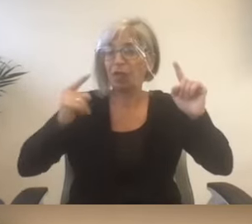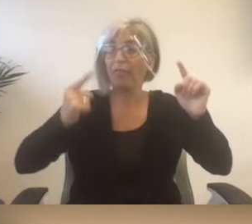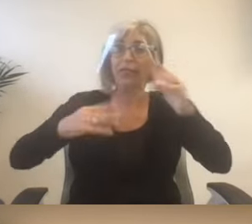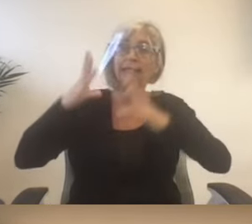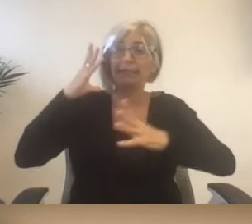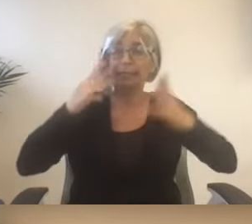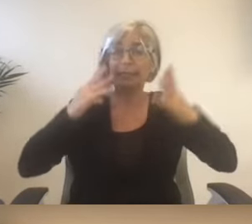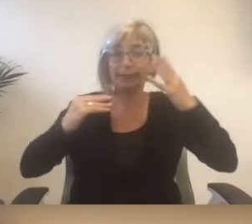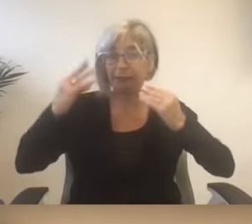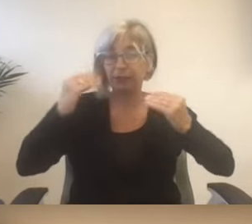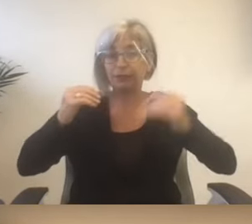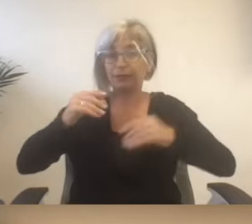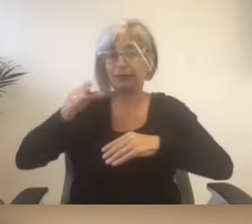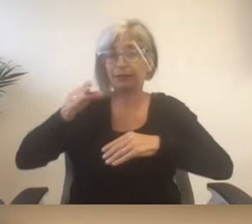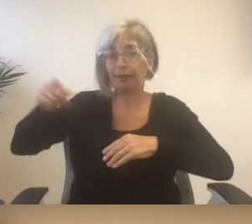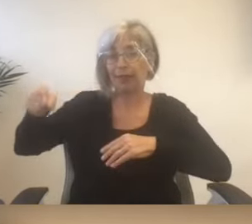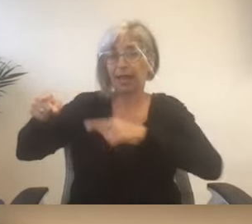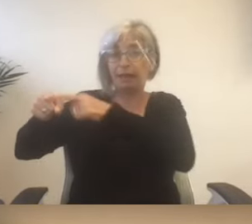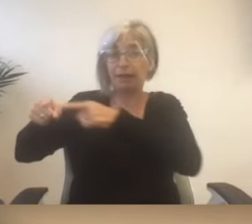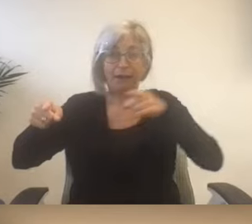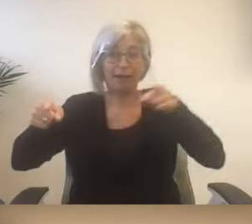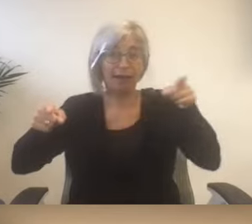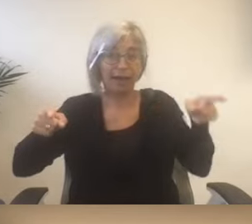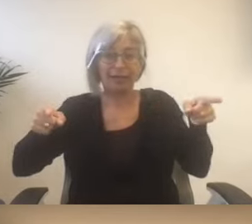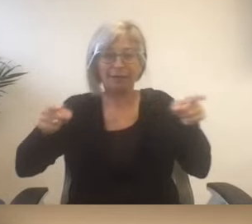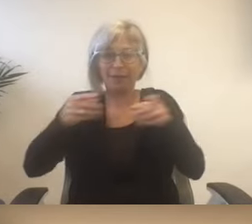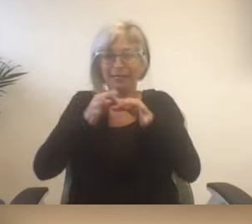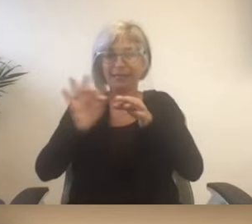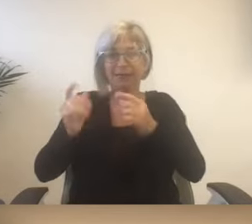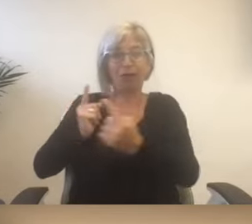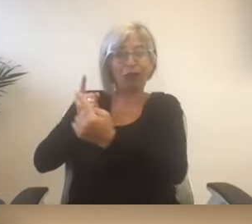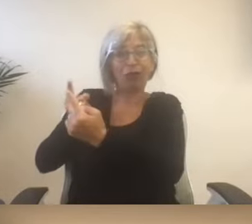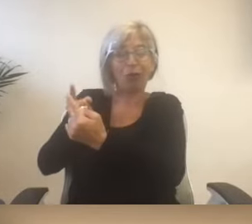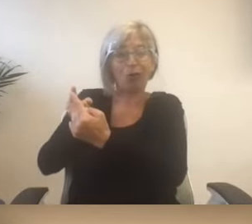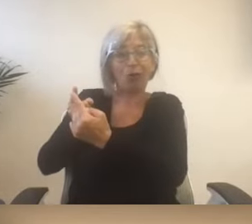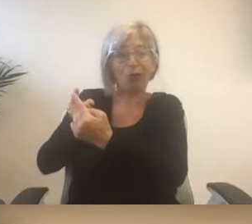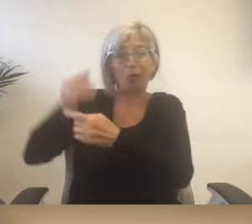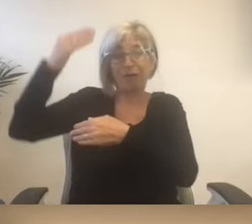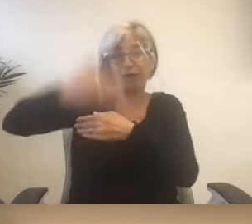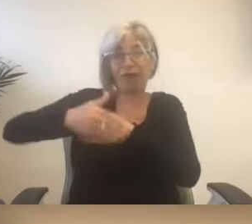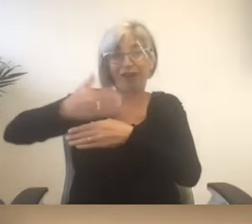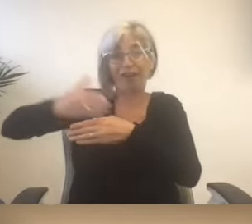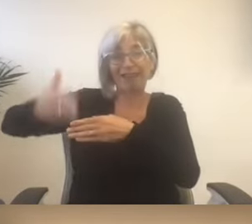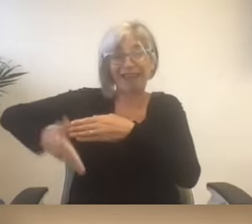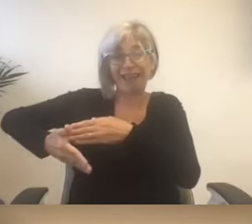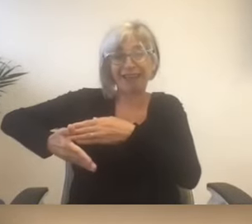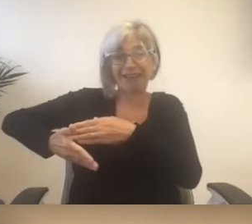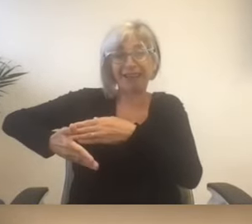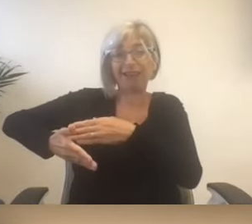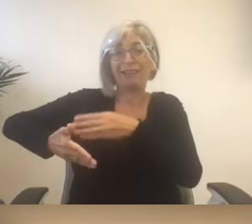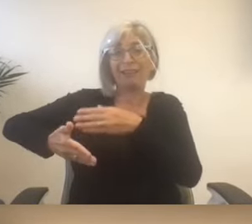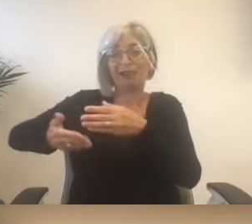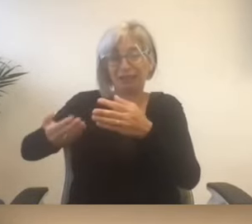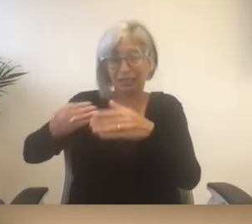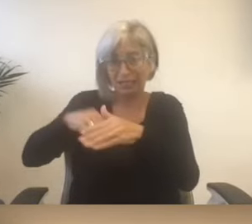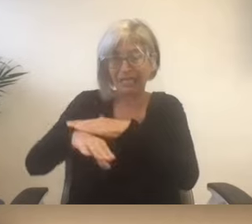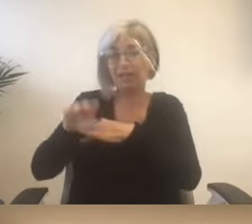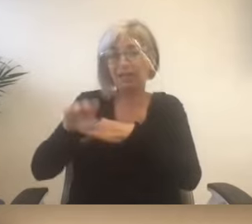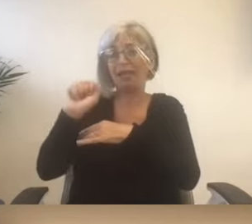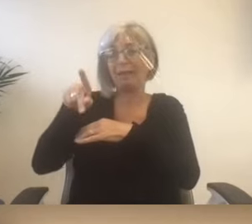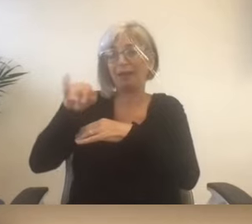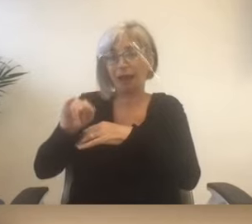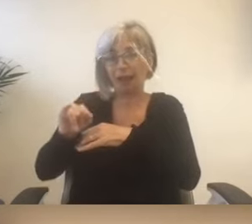this, it was an end-to-end. My simple goal was to take data from the front end, go through, massage it, get it through the